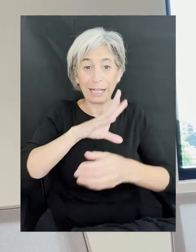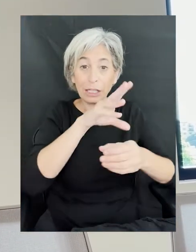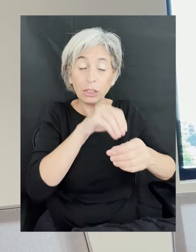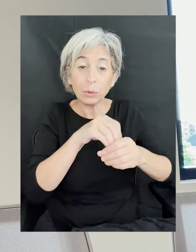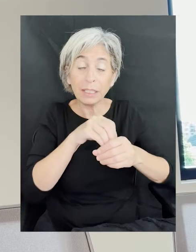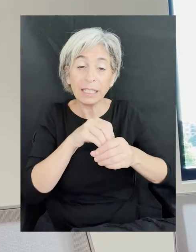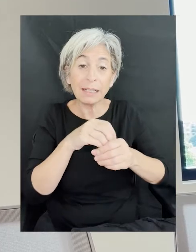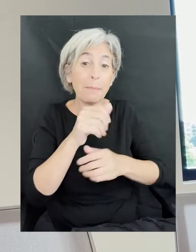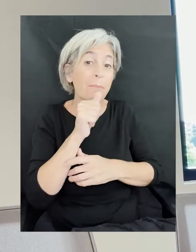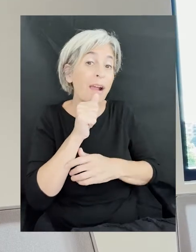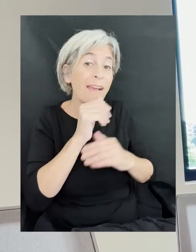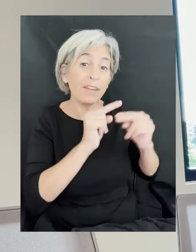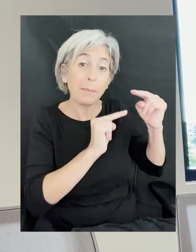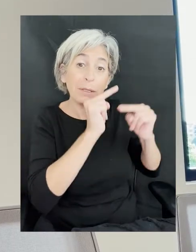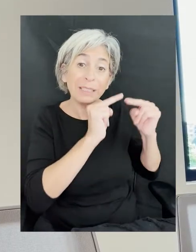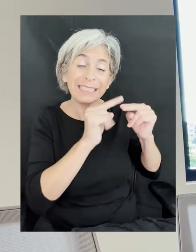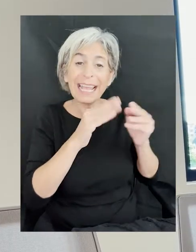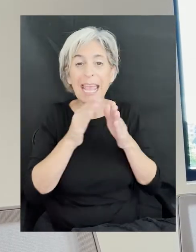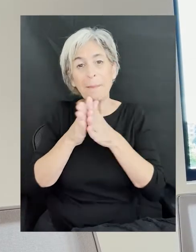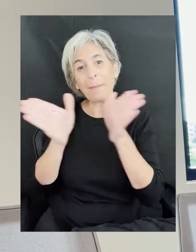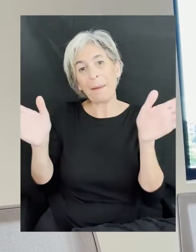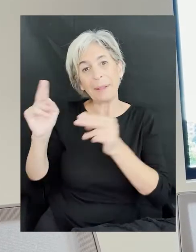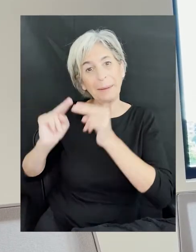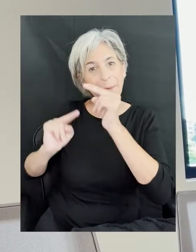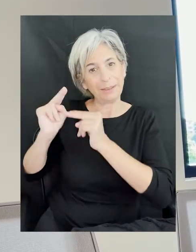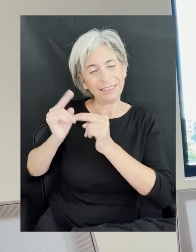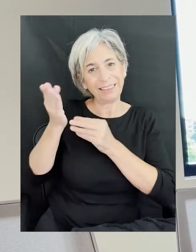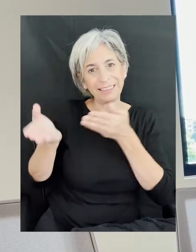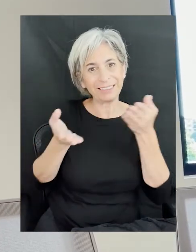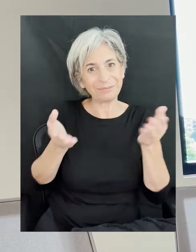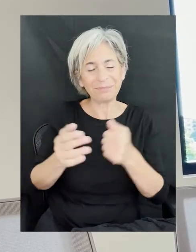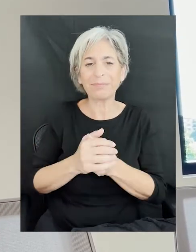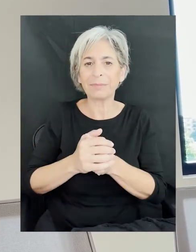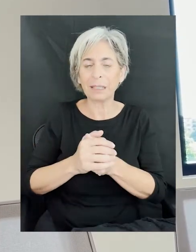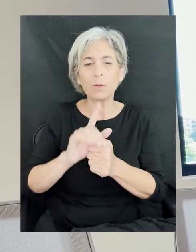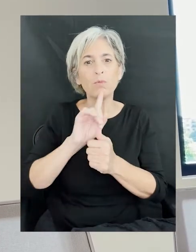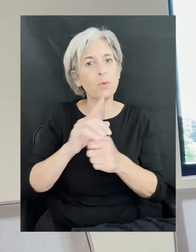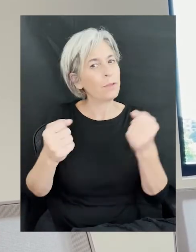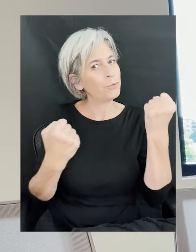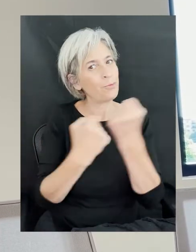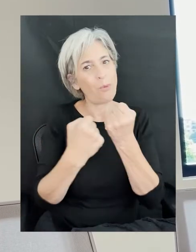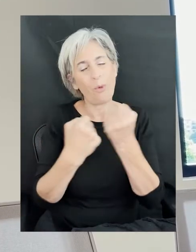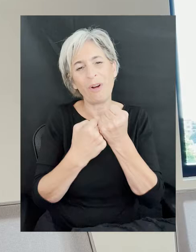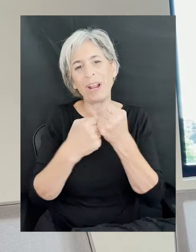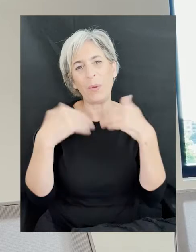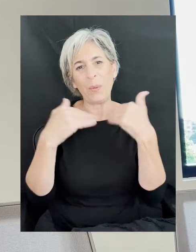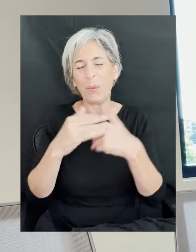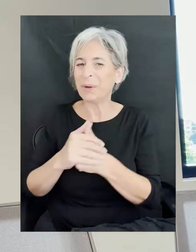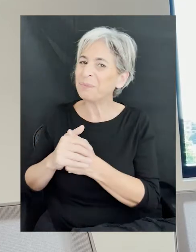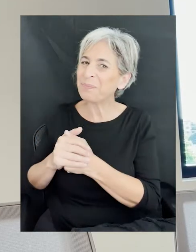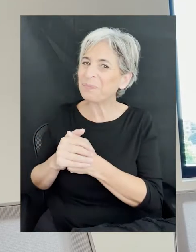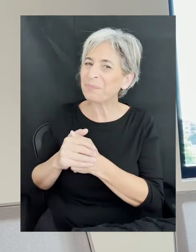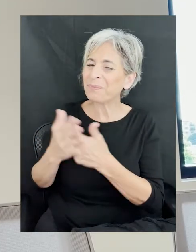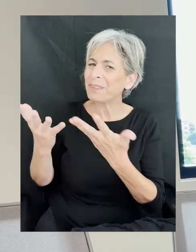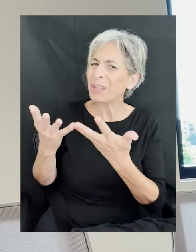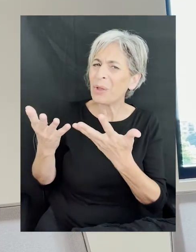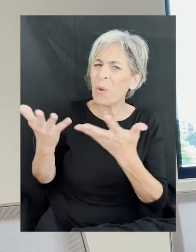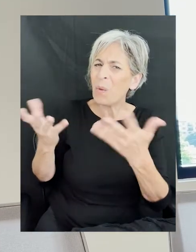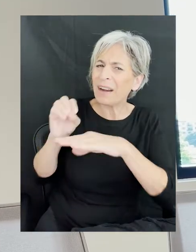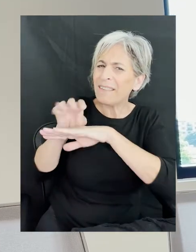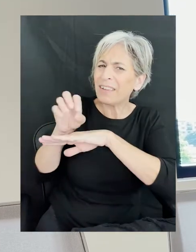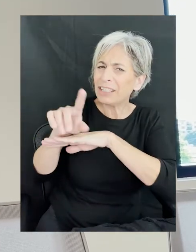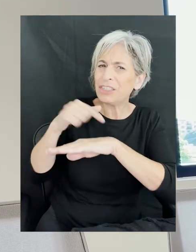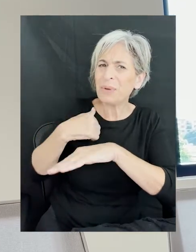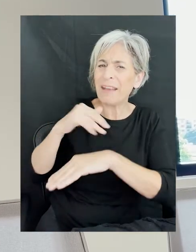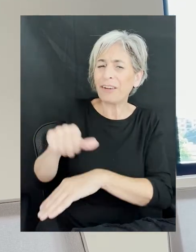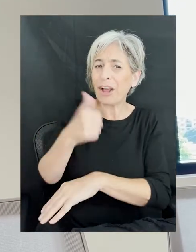those that are private buildings and in public buildings. So it's been very well supported. And finally, what advice do you have